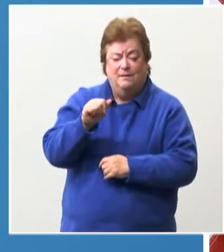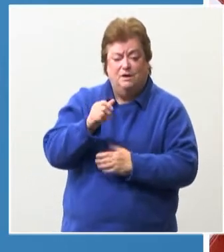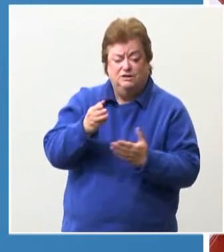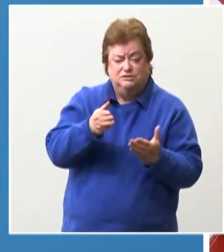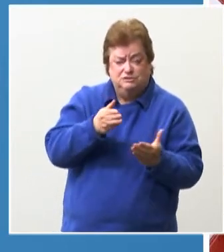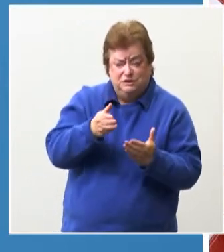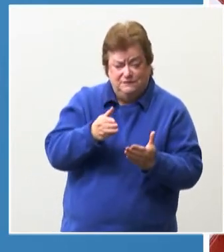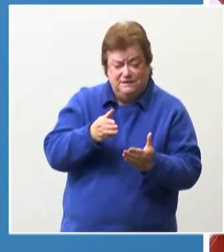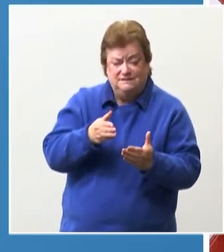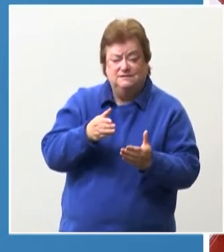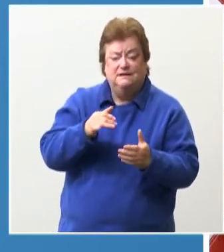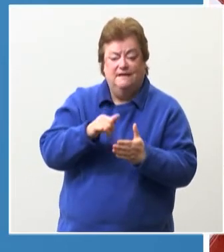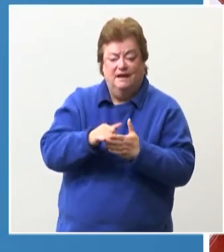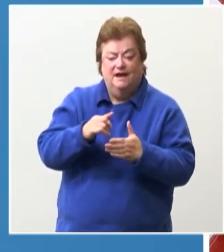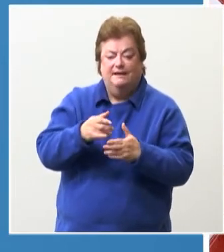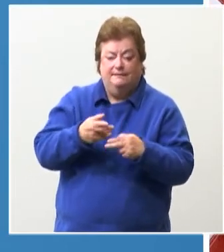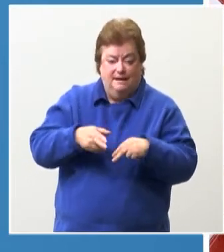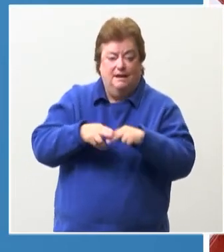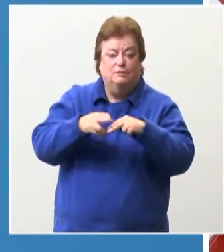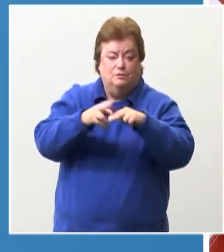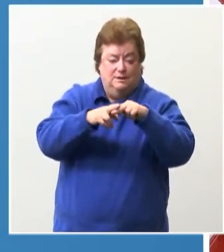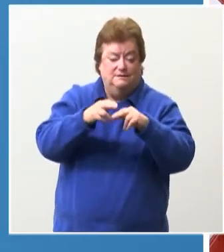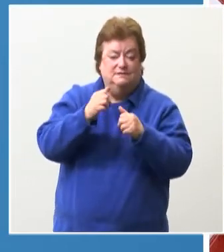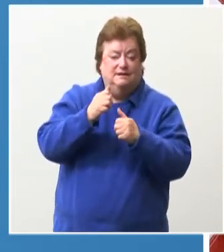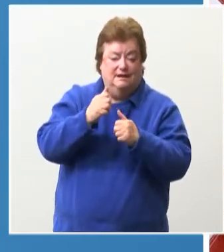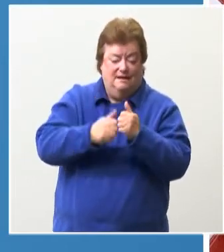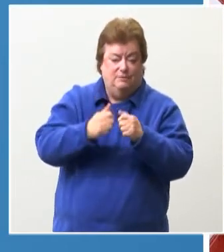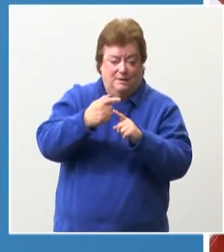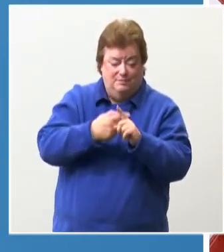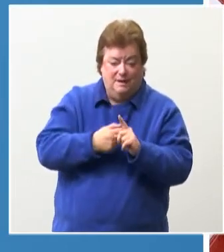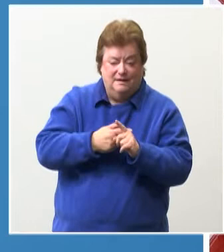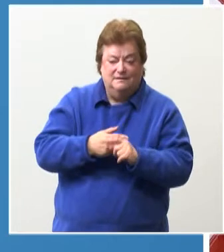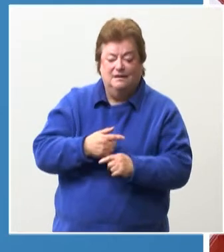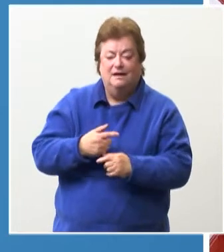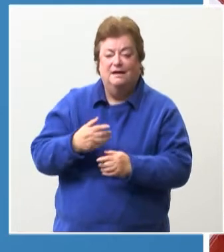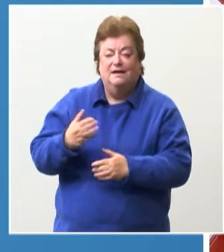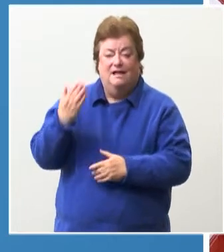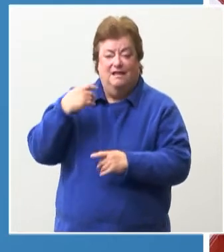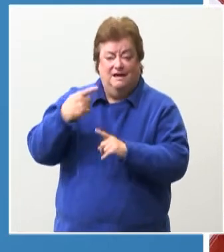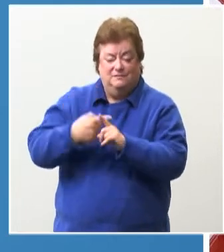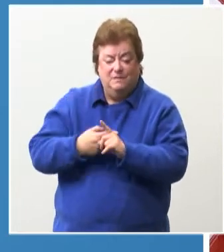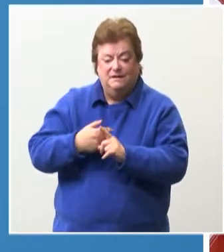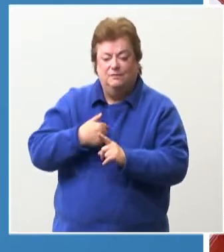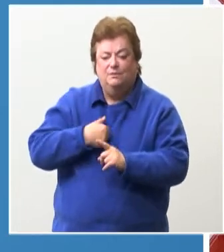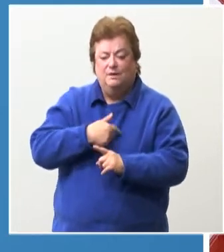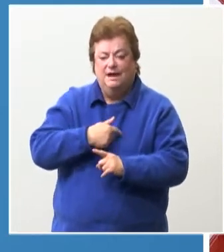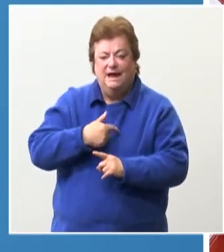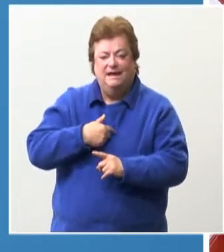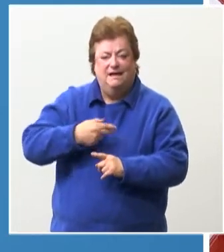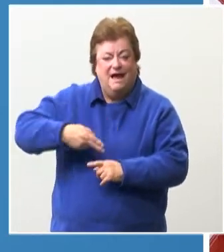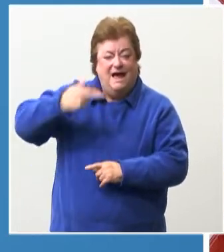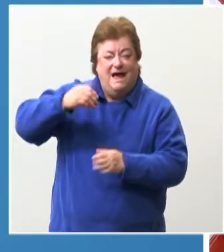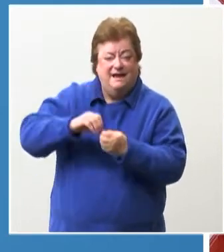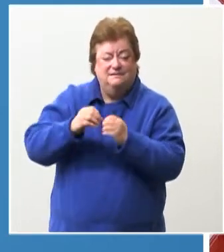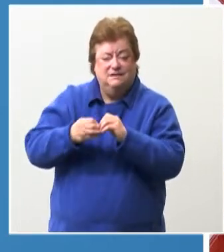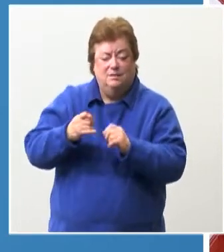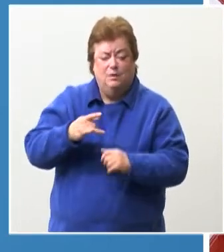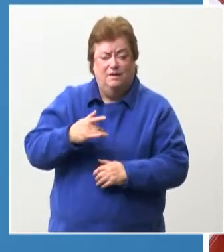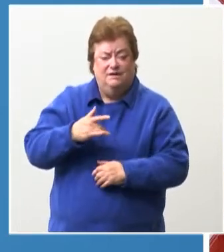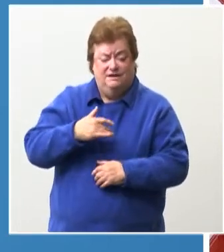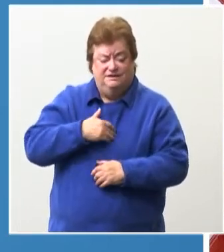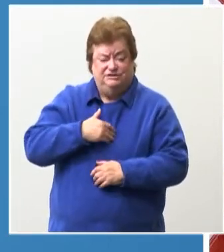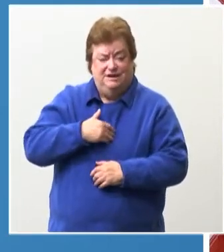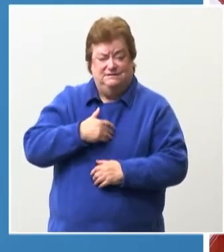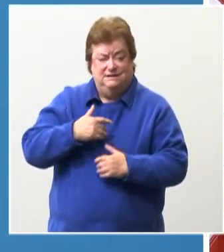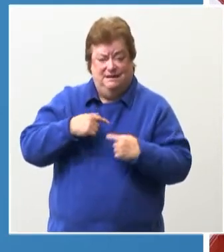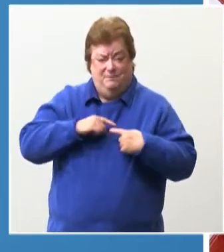Elizabeth continues to increase every month. Last month, we saw our highest number of walk-in chest pain patients at Nebraska Heart